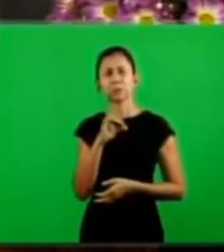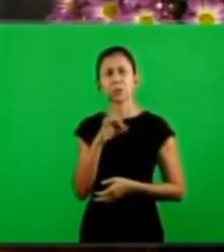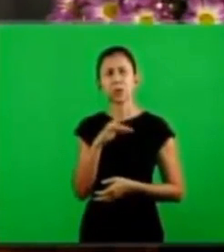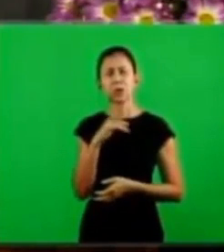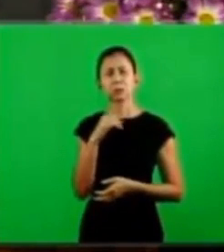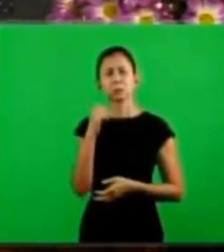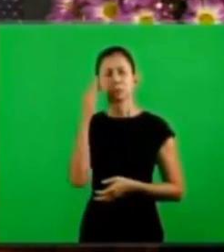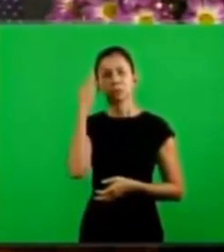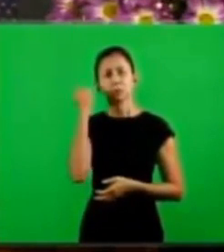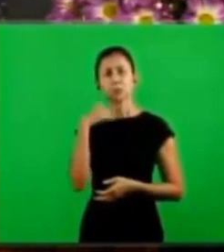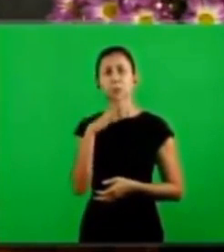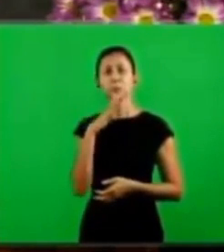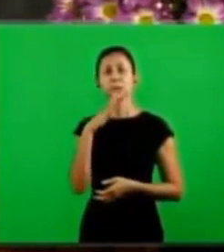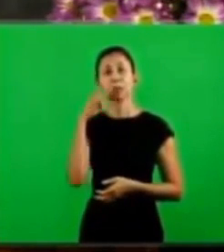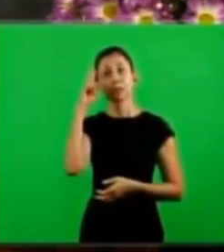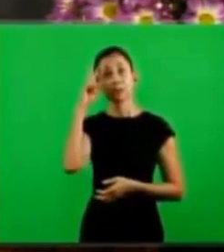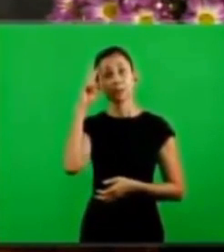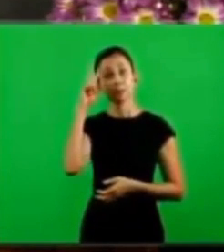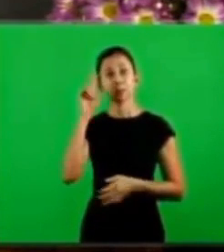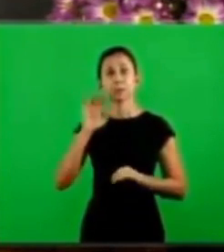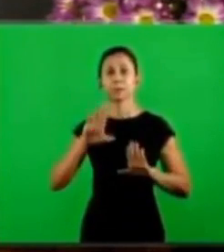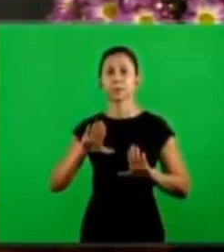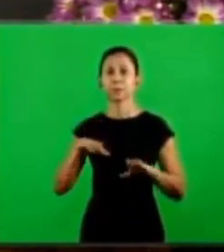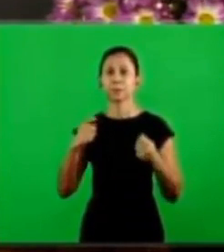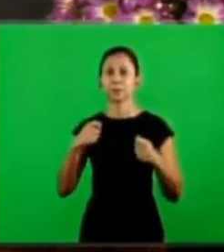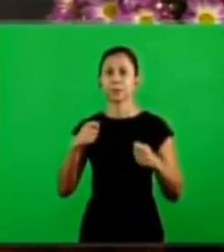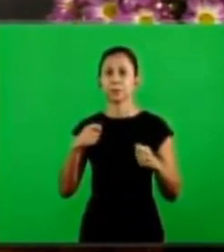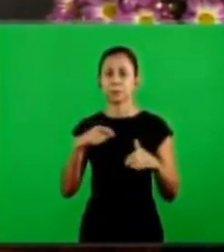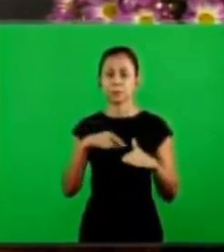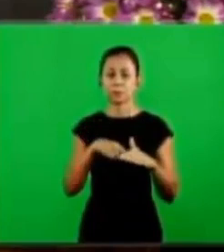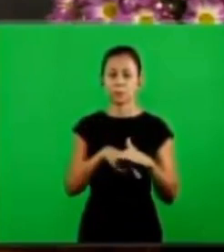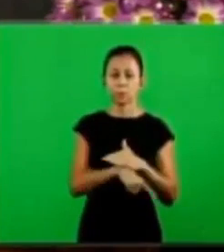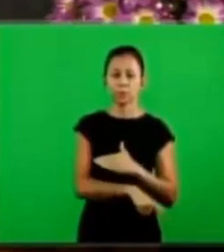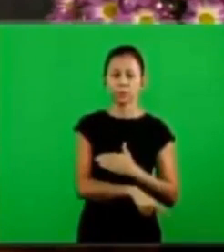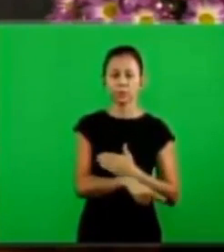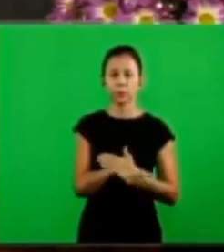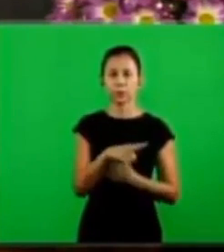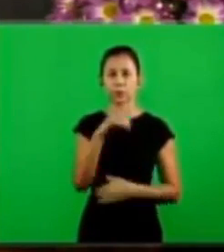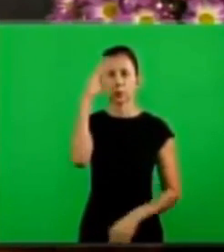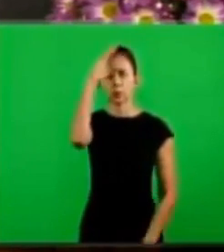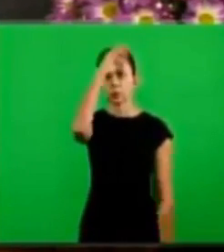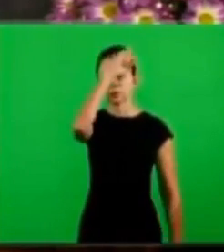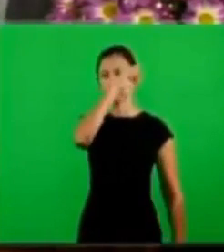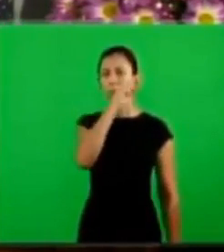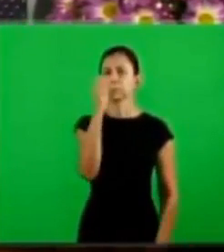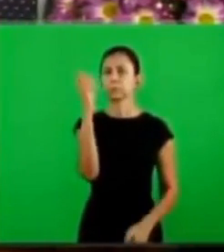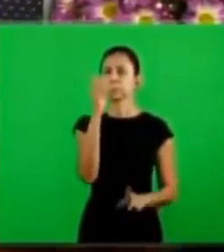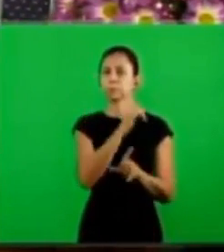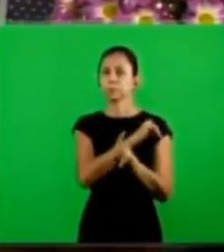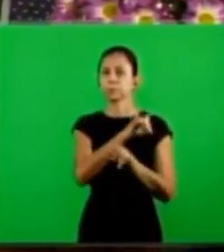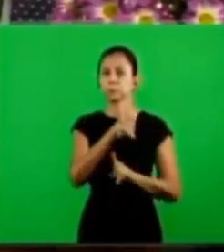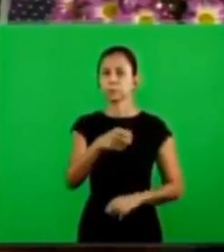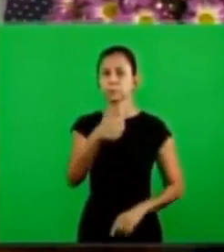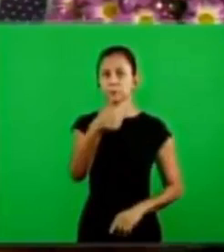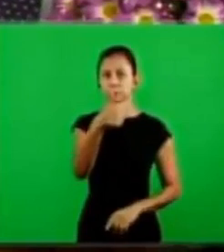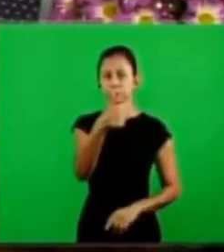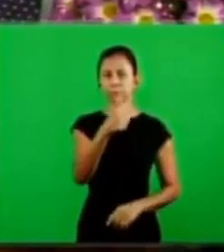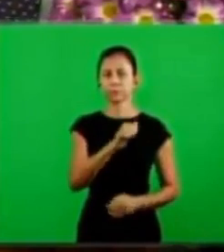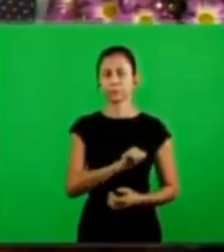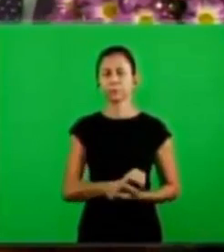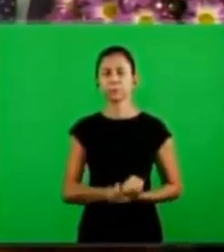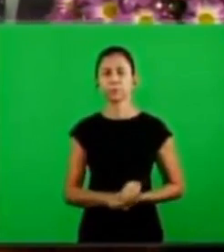Someone that might get used with the historical knowledge. But we need to go